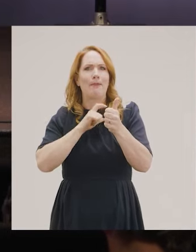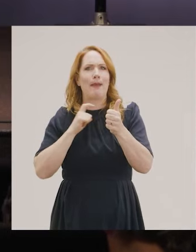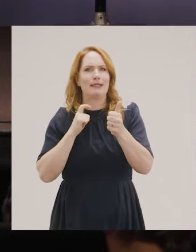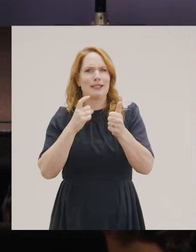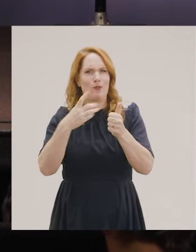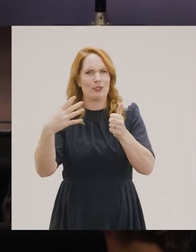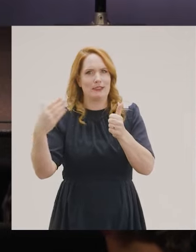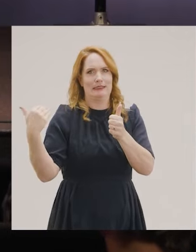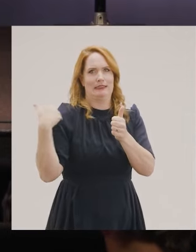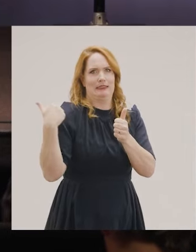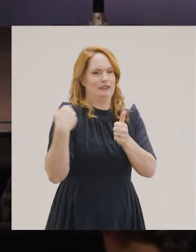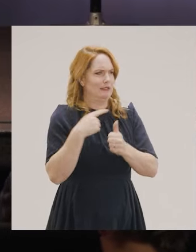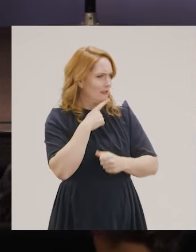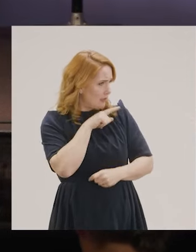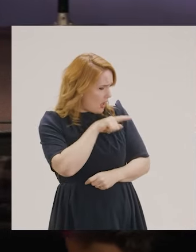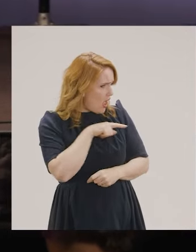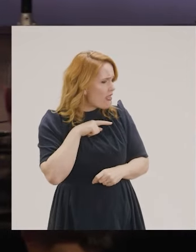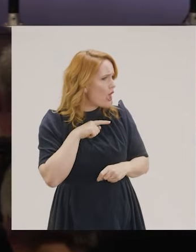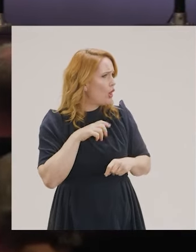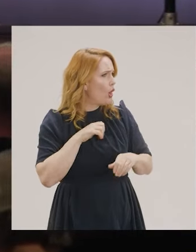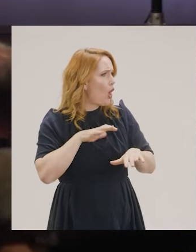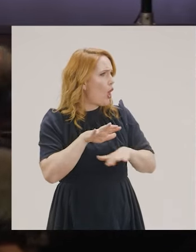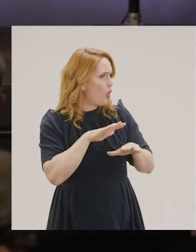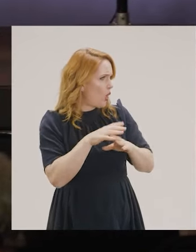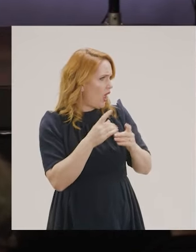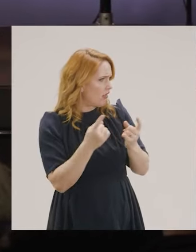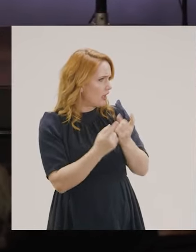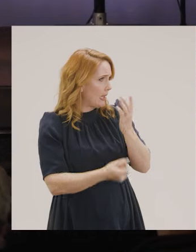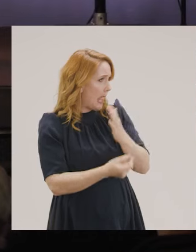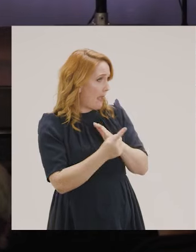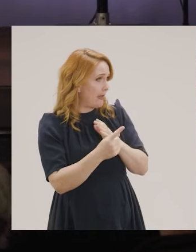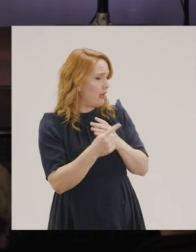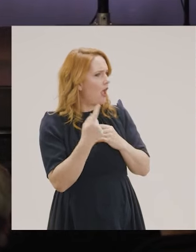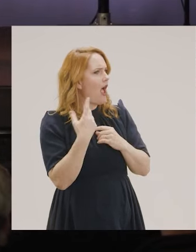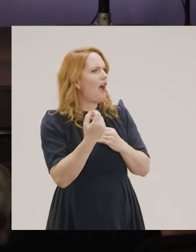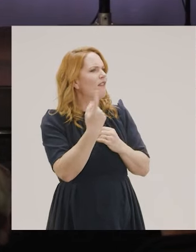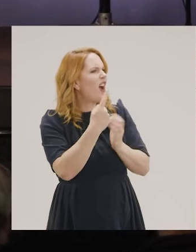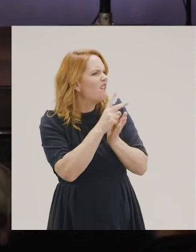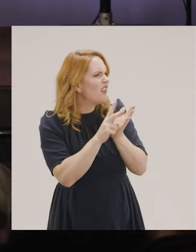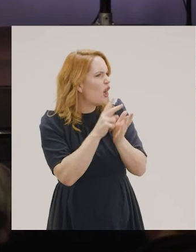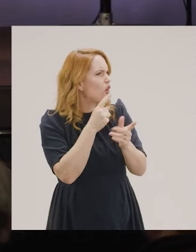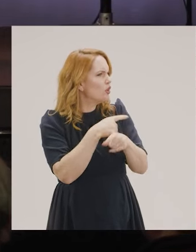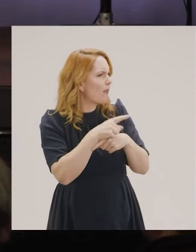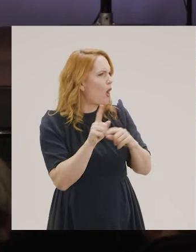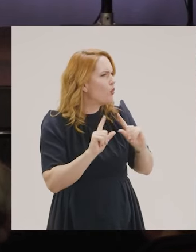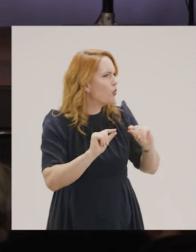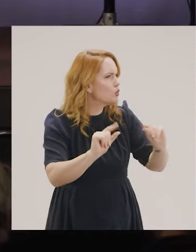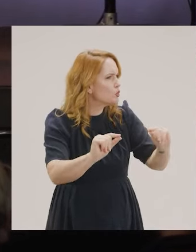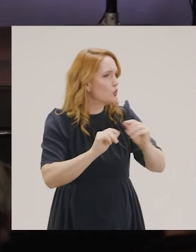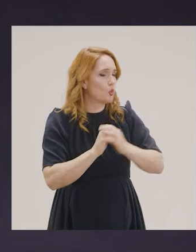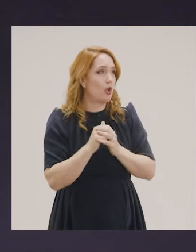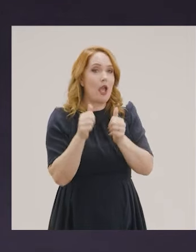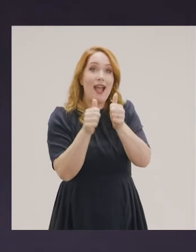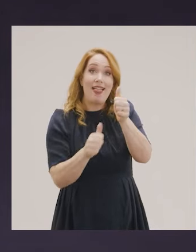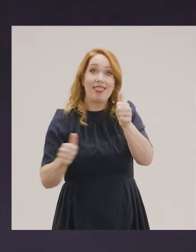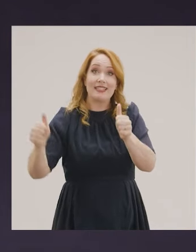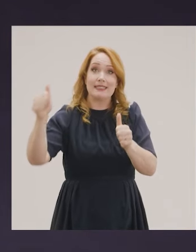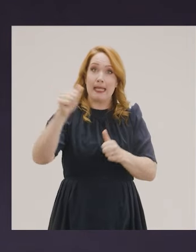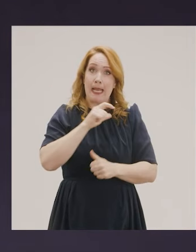that earthquake thing happened and a video came out of the things that you were doing," he said,